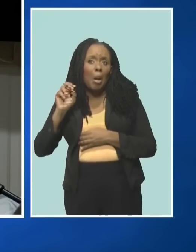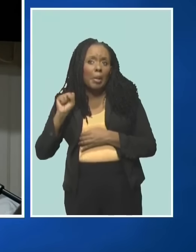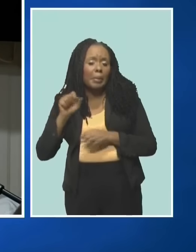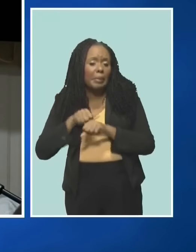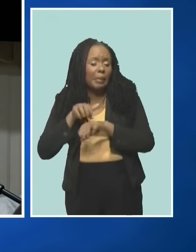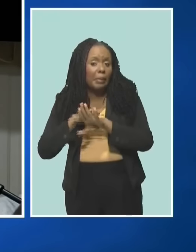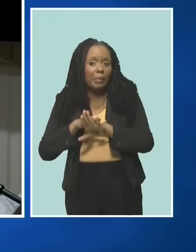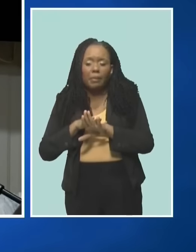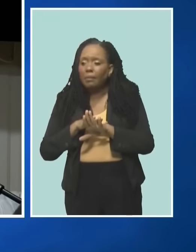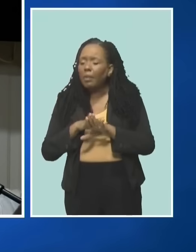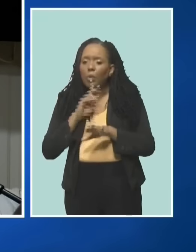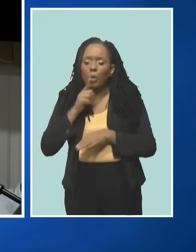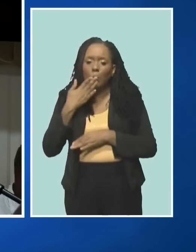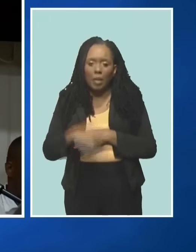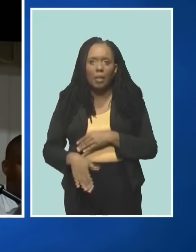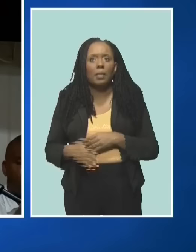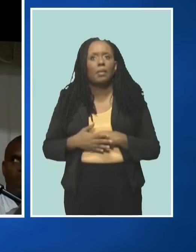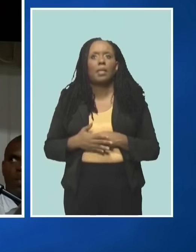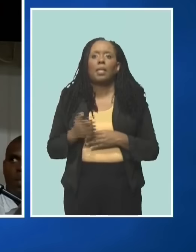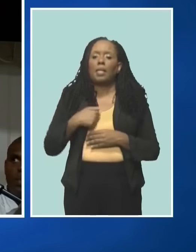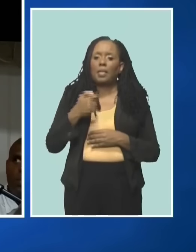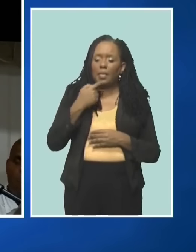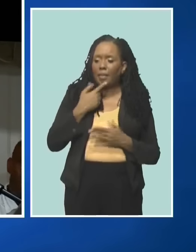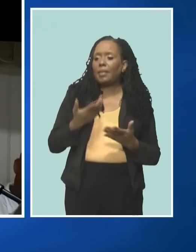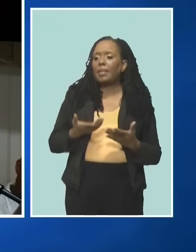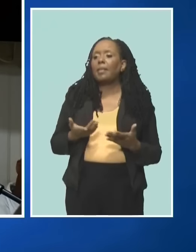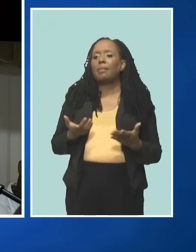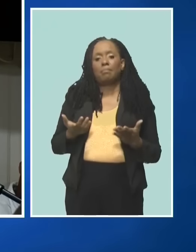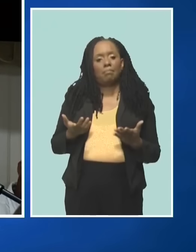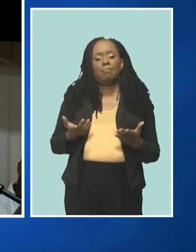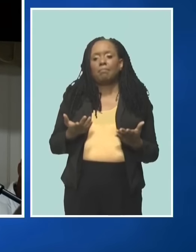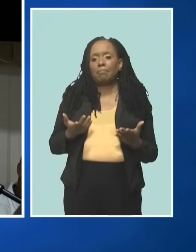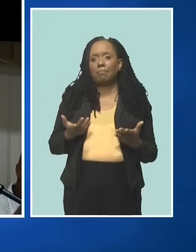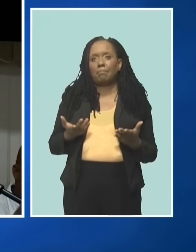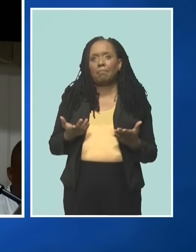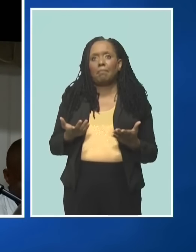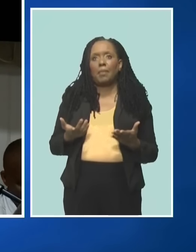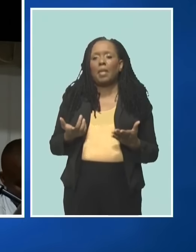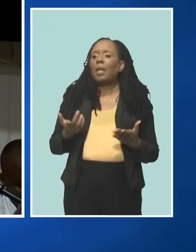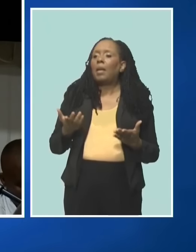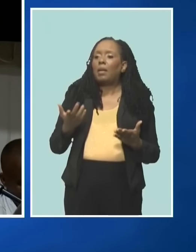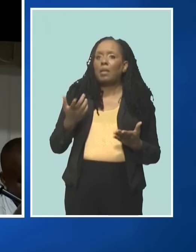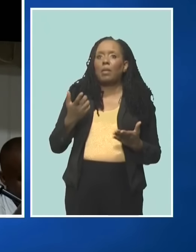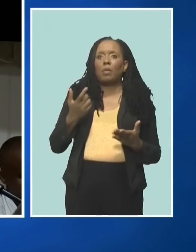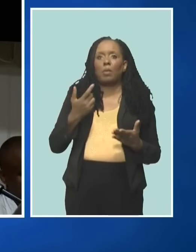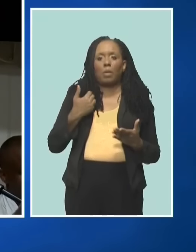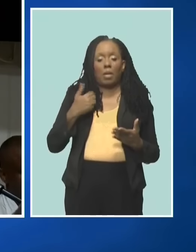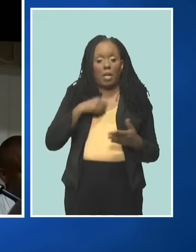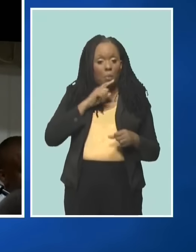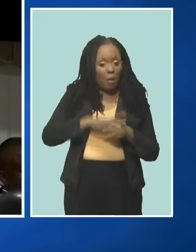can next week or whenever we go down there, I can say to them again that promise made, promise kept.